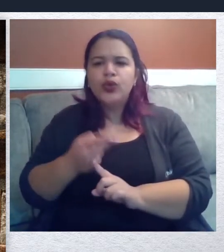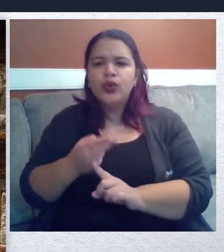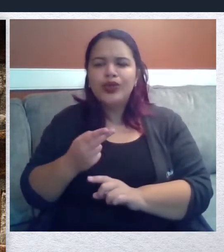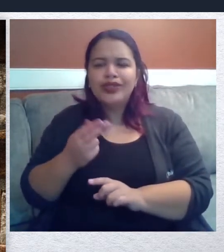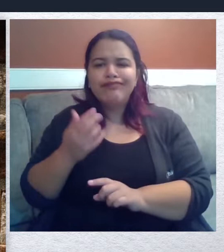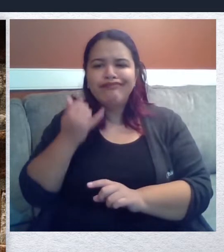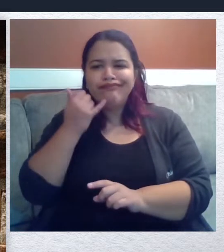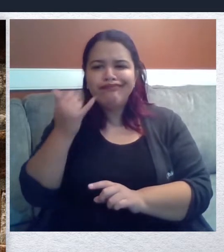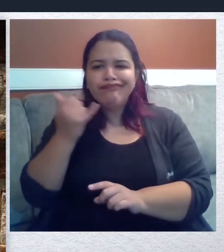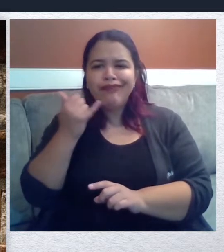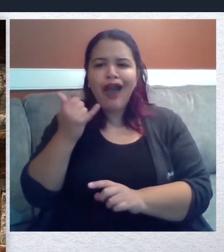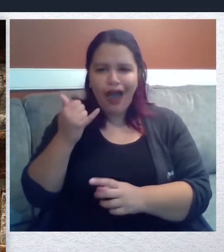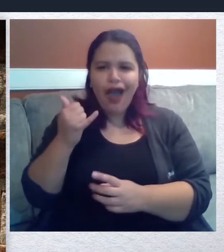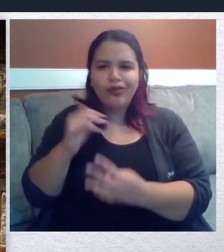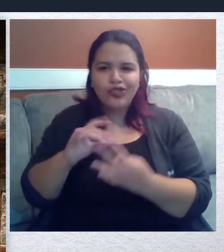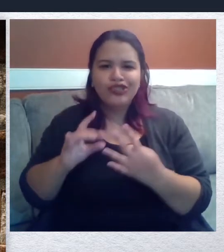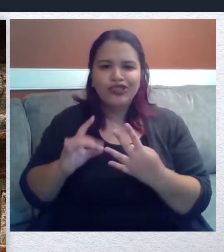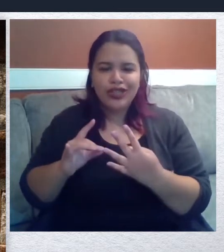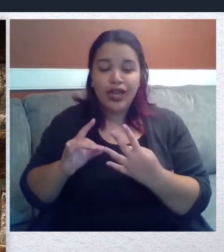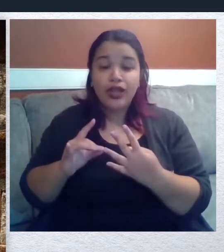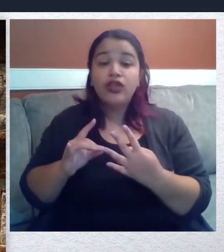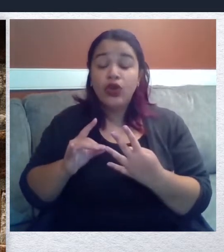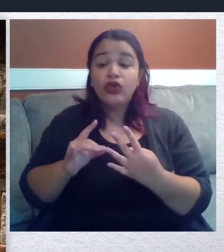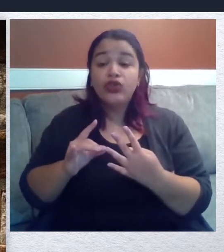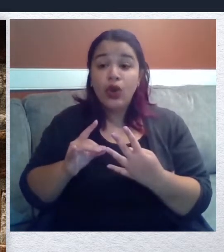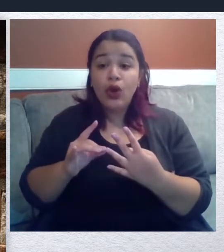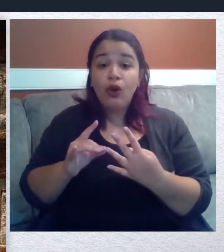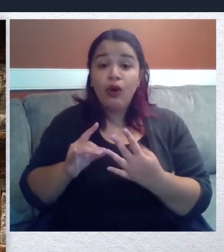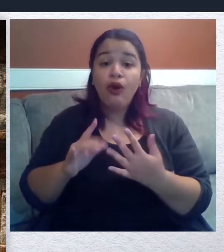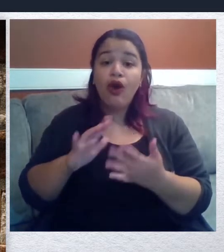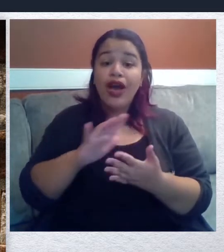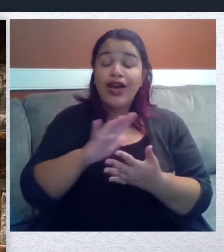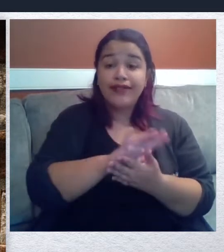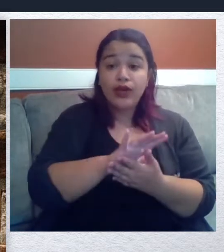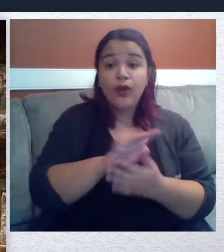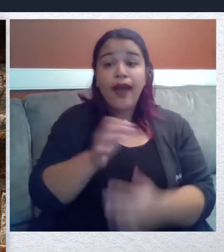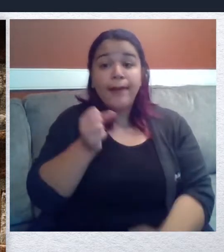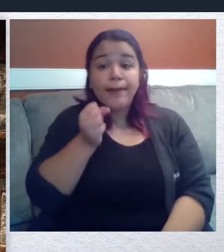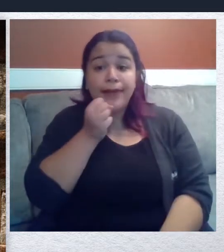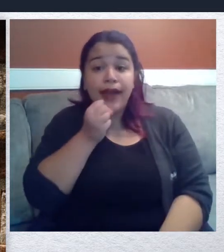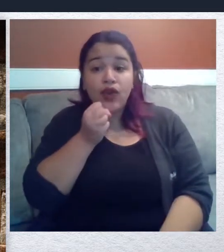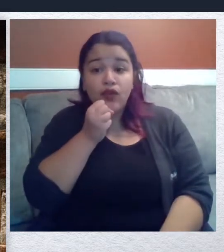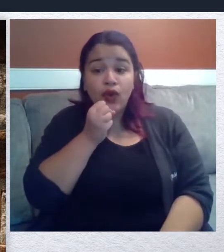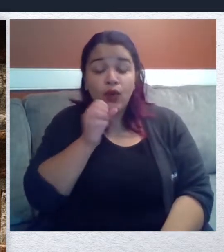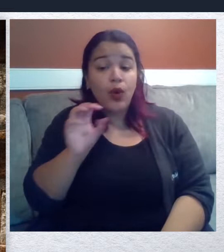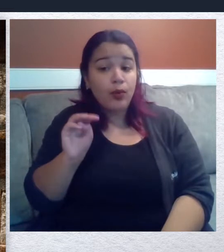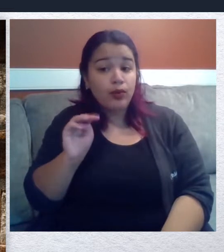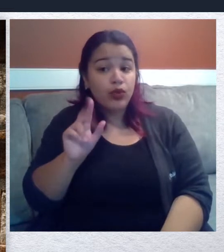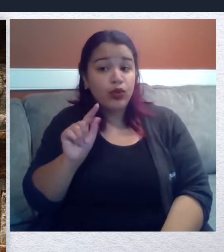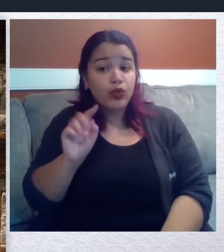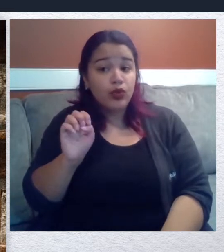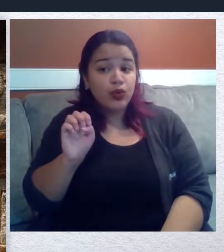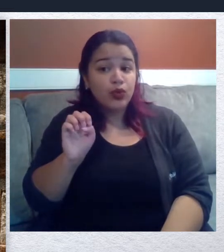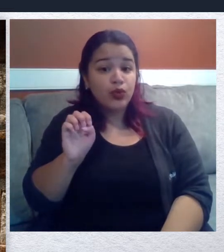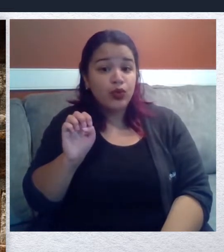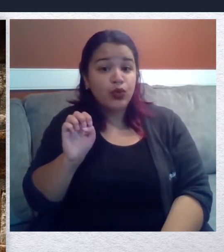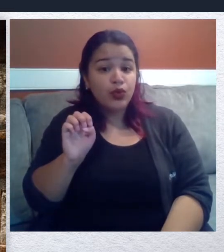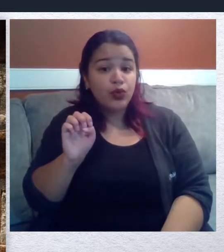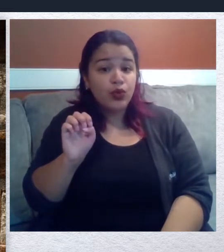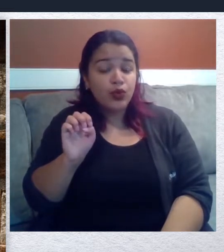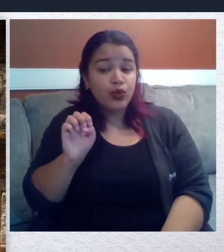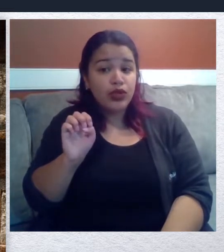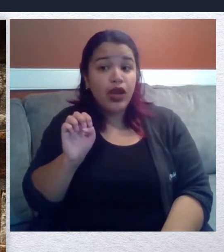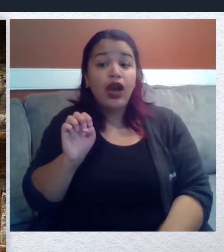ID. This will mute your video and microphone automatically, so you will want to go ahead and turn